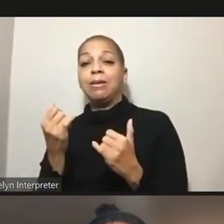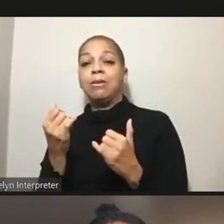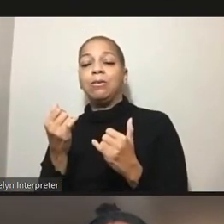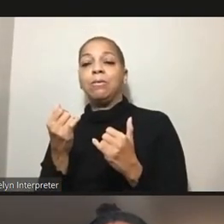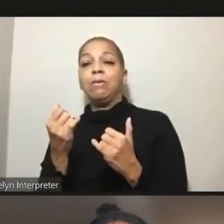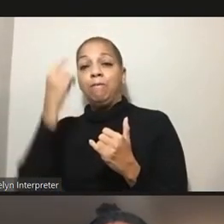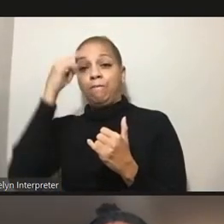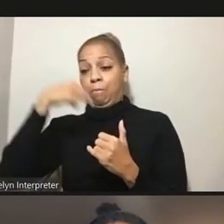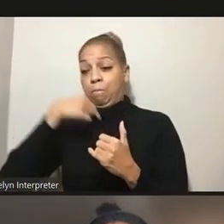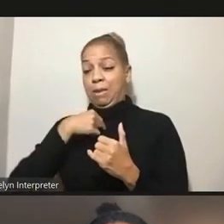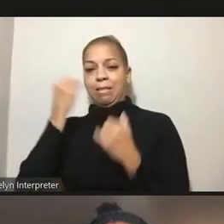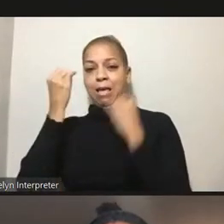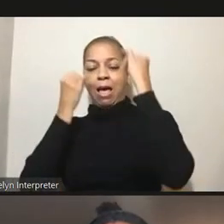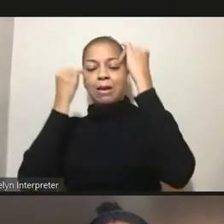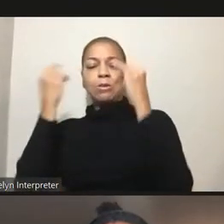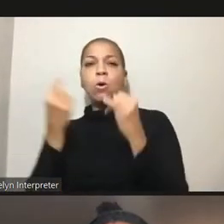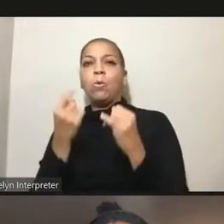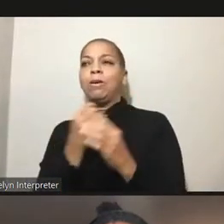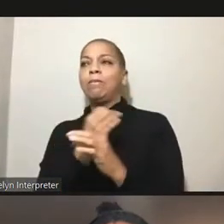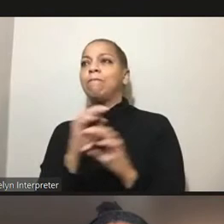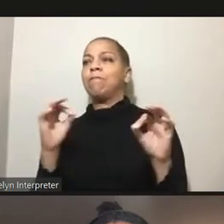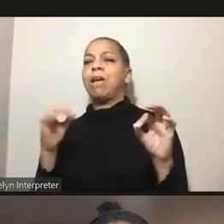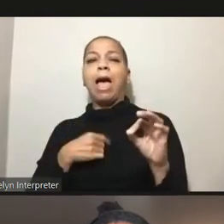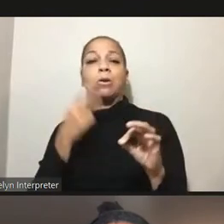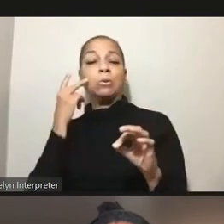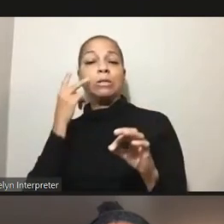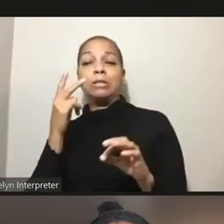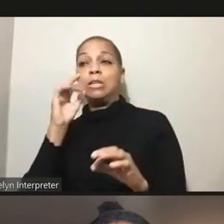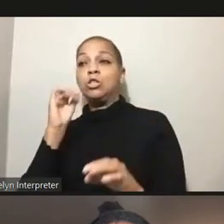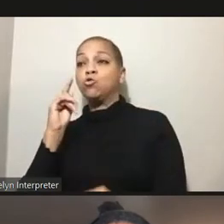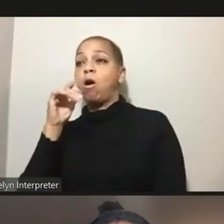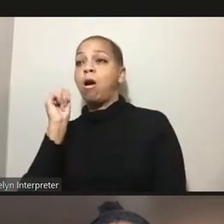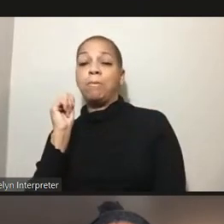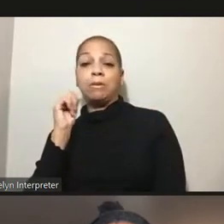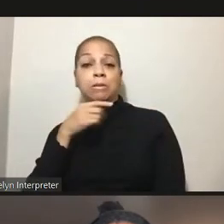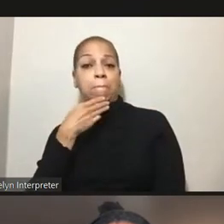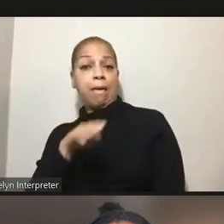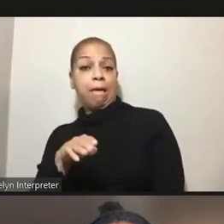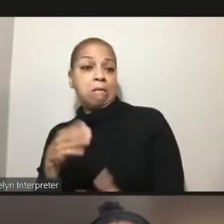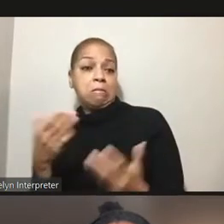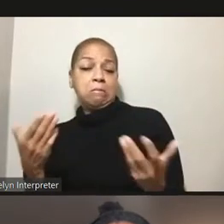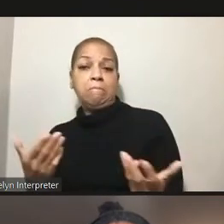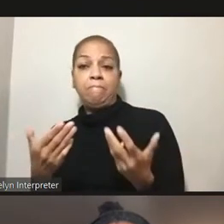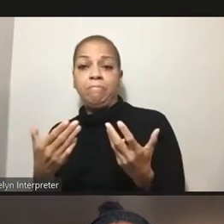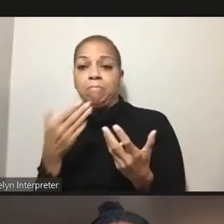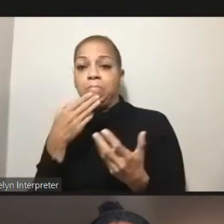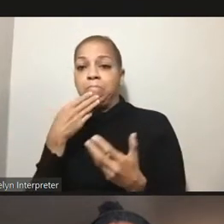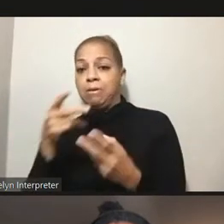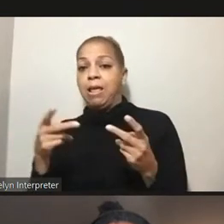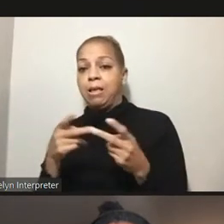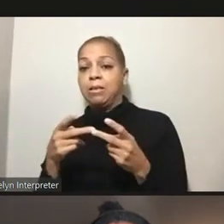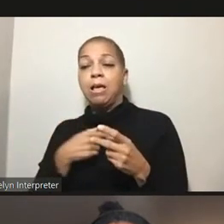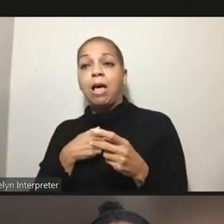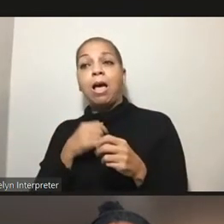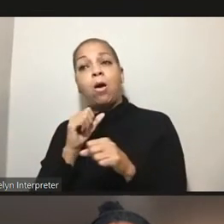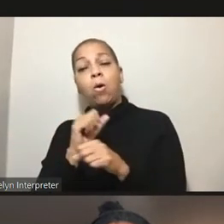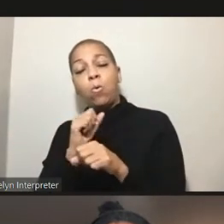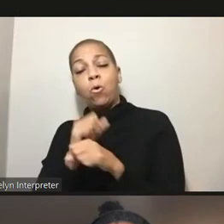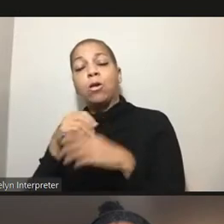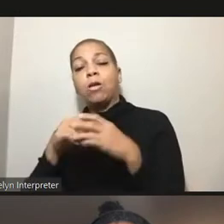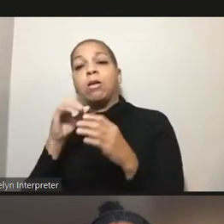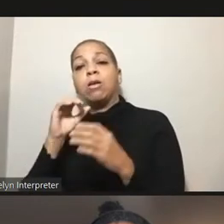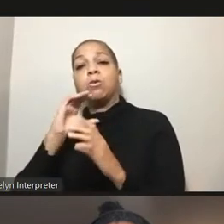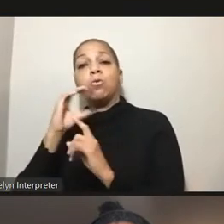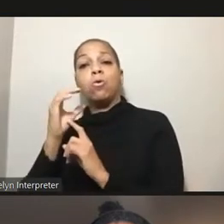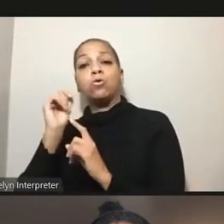just been freeing. I don't see trauma as a bad place. I see like the idea of working in cultural trauma as an actual, that's